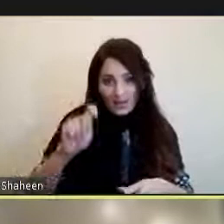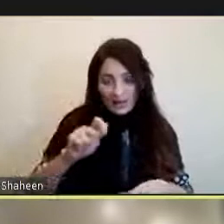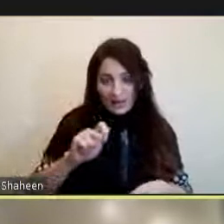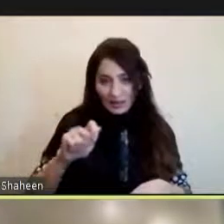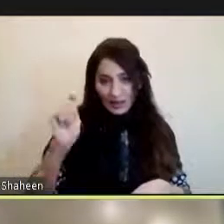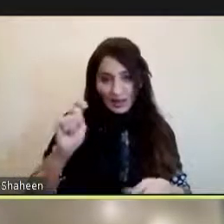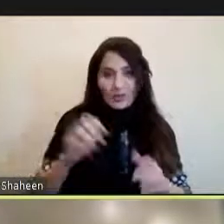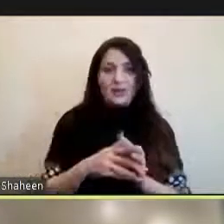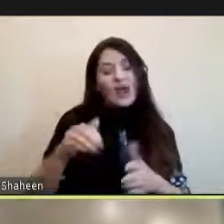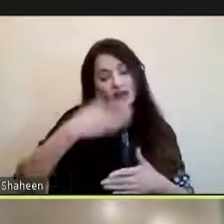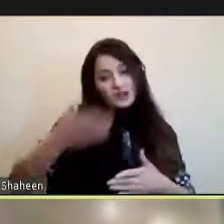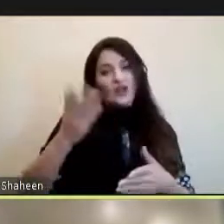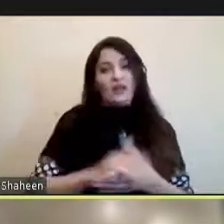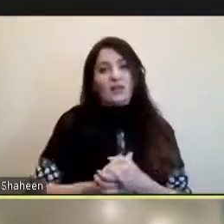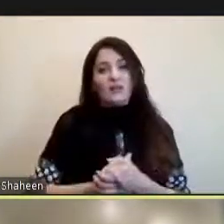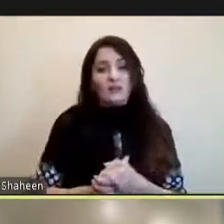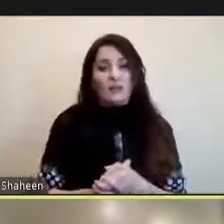Clara.